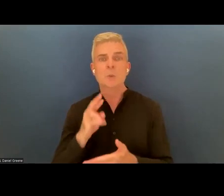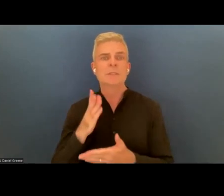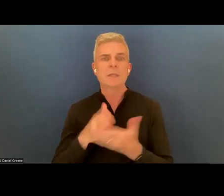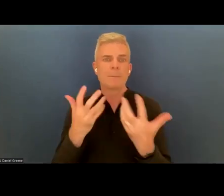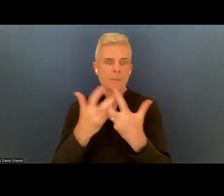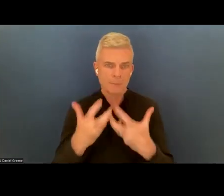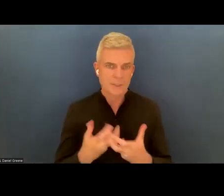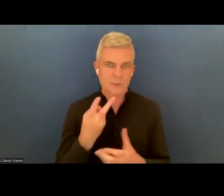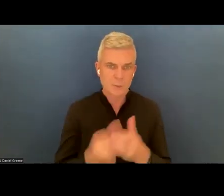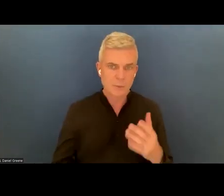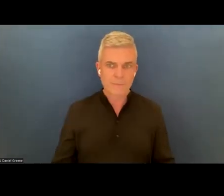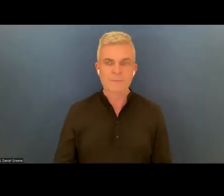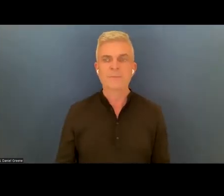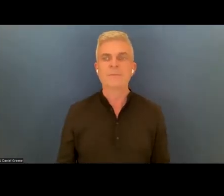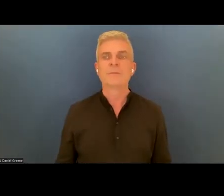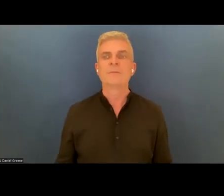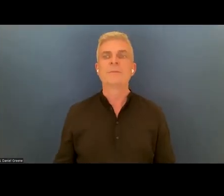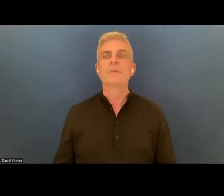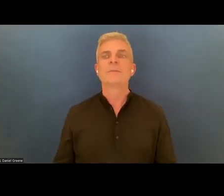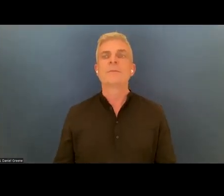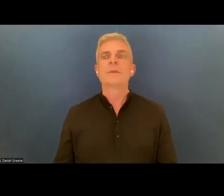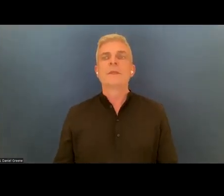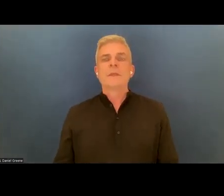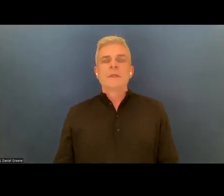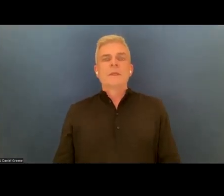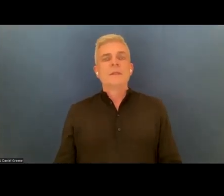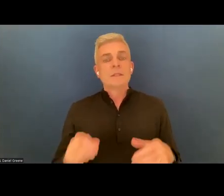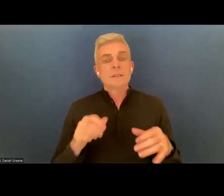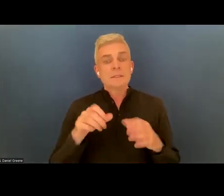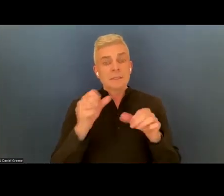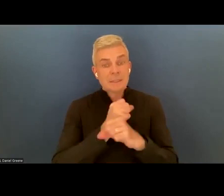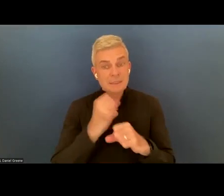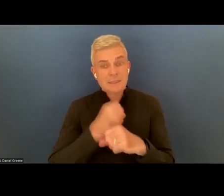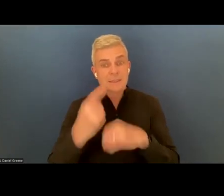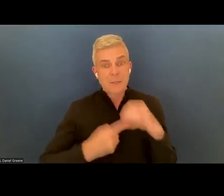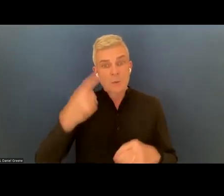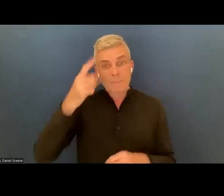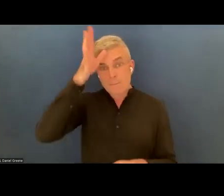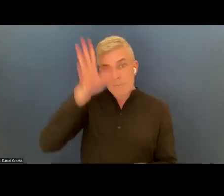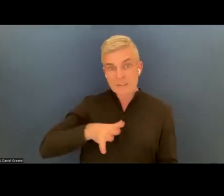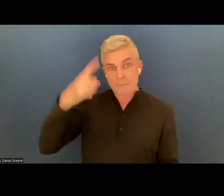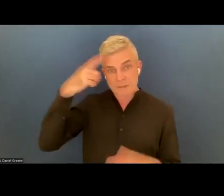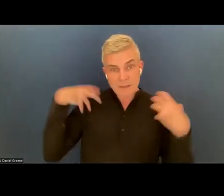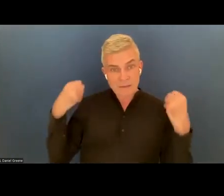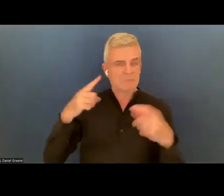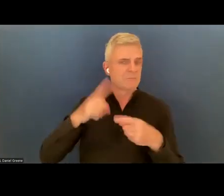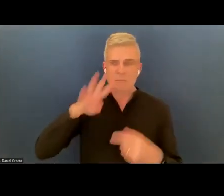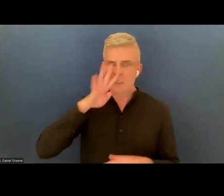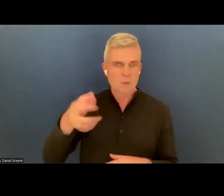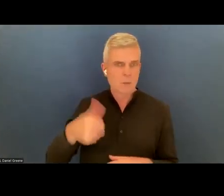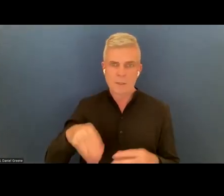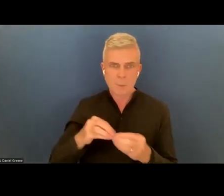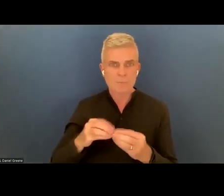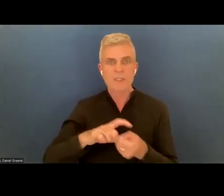both. The statistics surrounding men's mental health can no longer be ignored. Changing the way men engage with their emotions is a